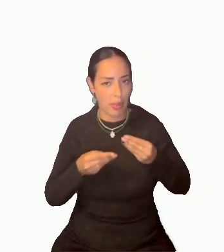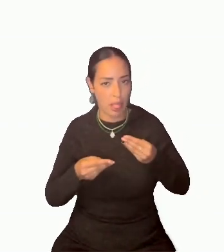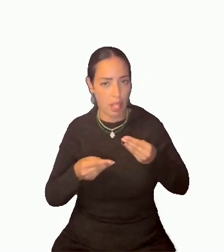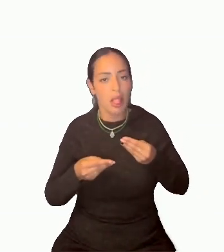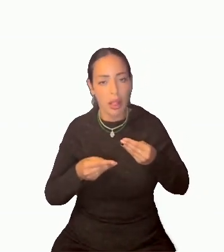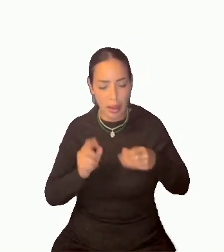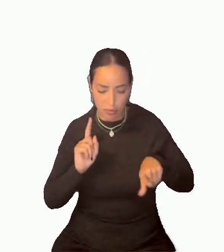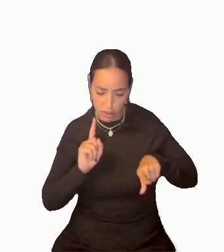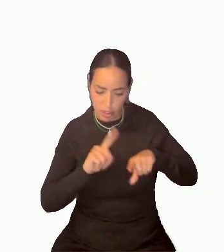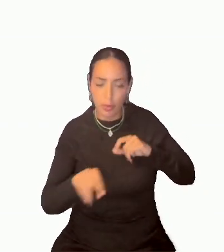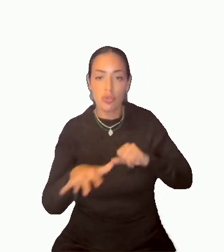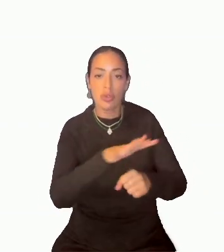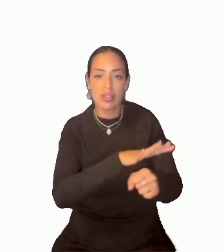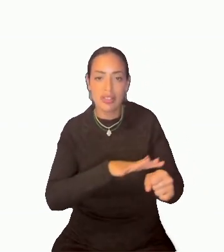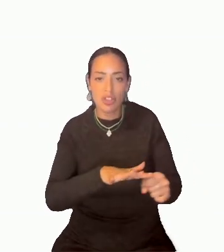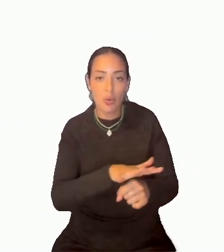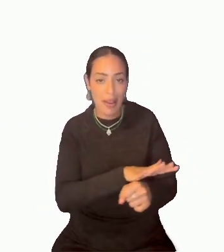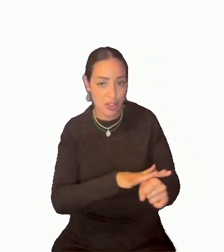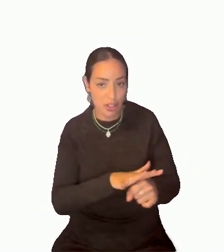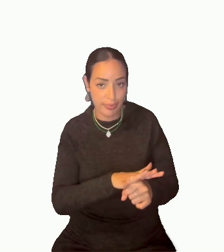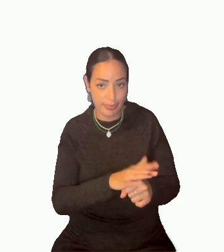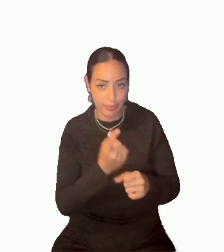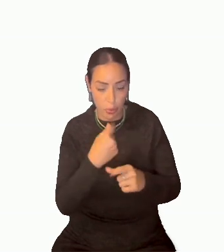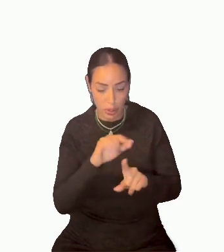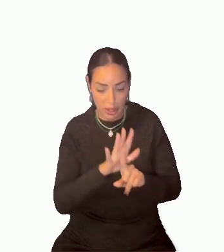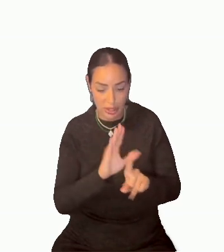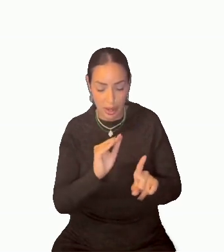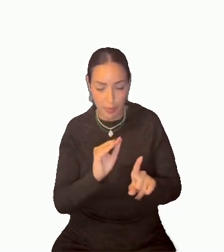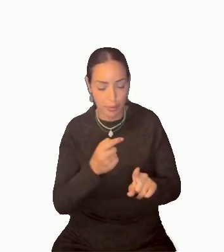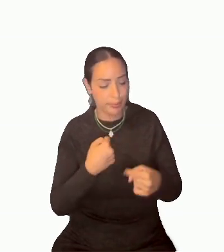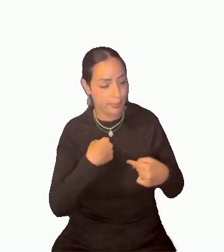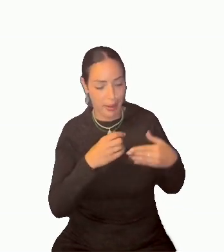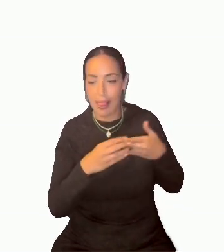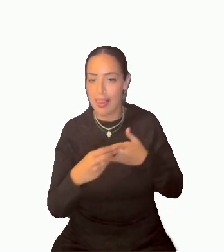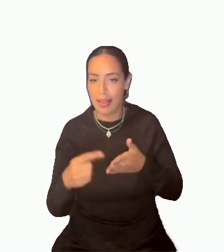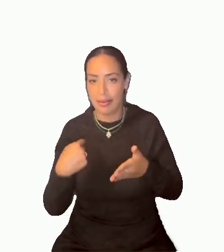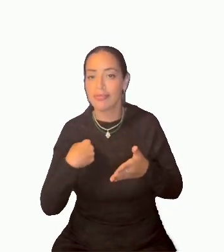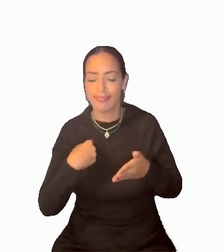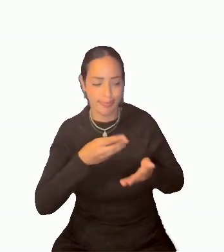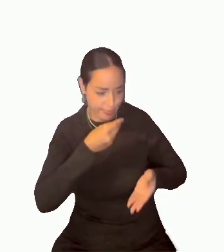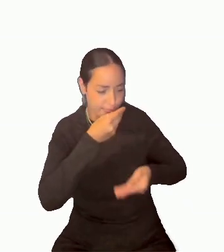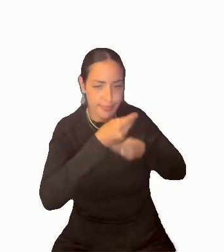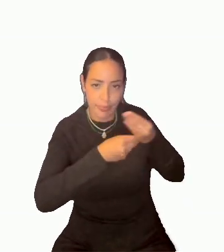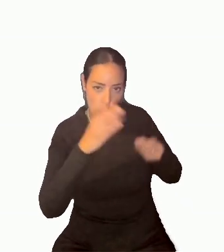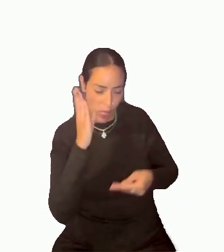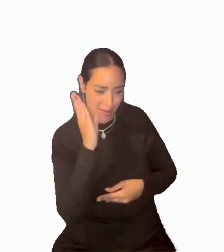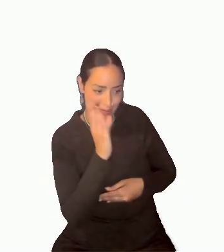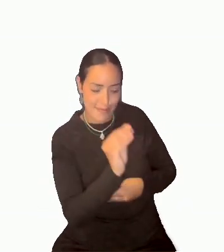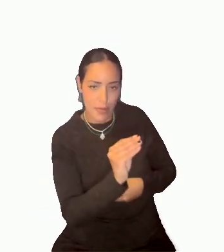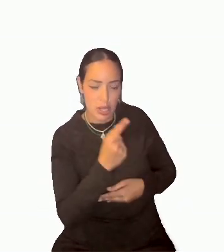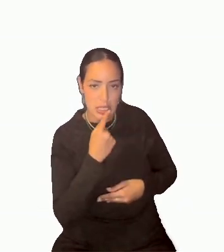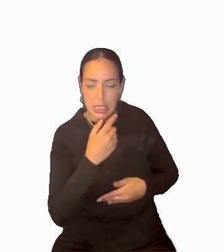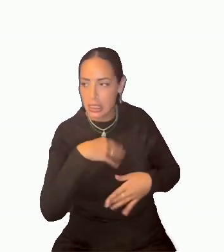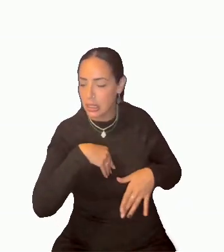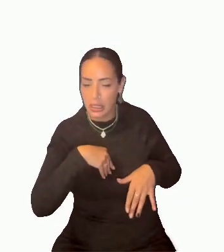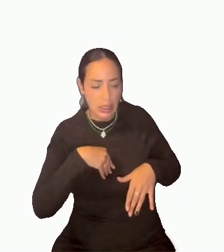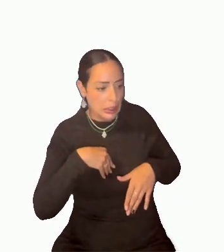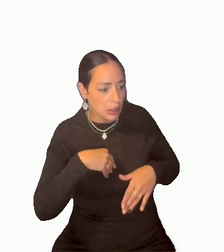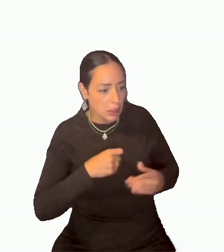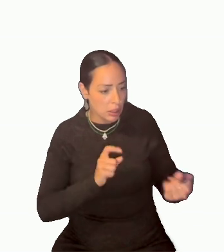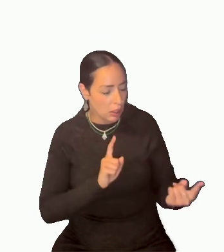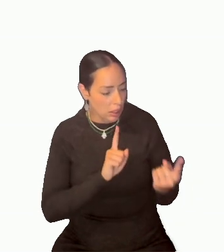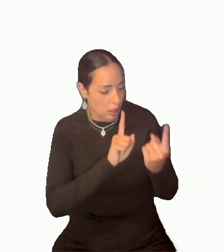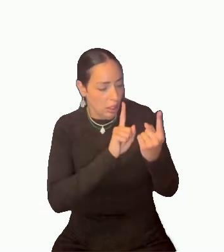to the situation as it arises. For example, if the lead notifier finds it challenging in that moment to deliver the